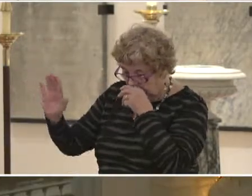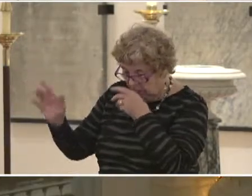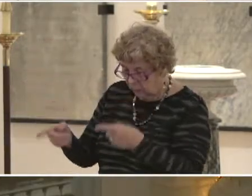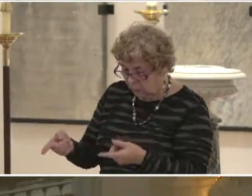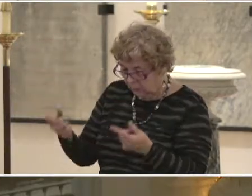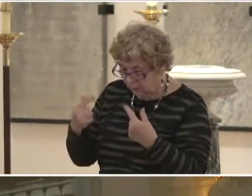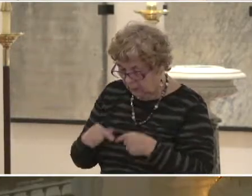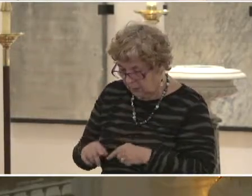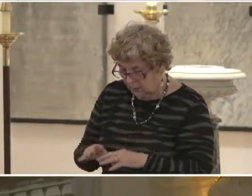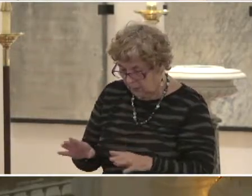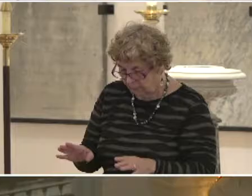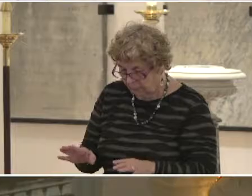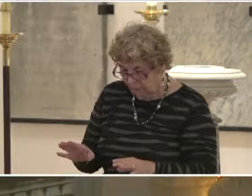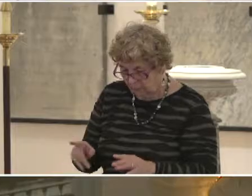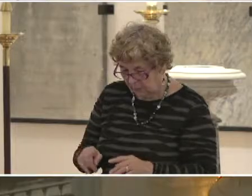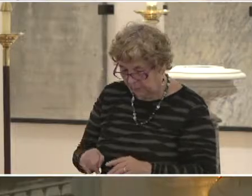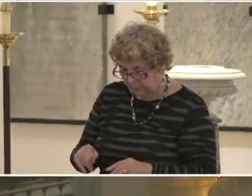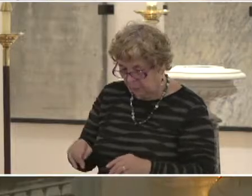We're not alone.